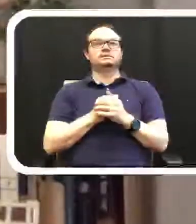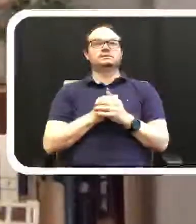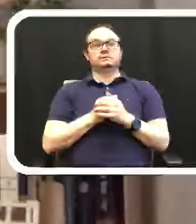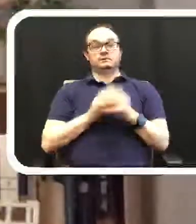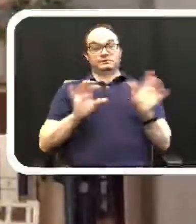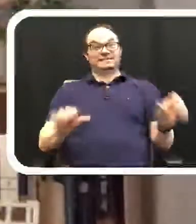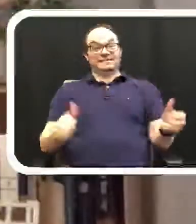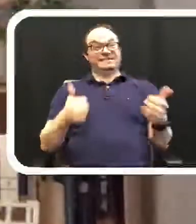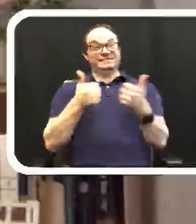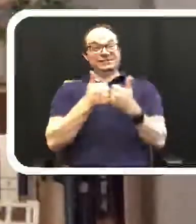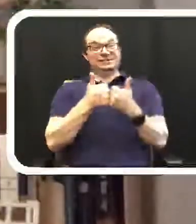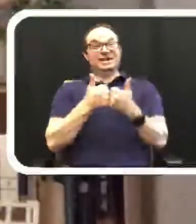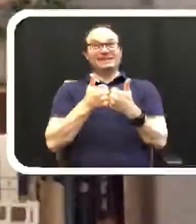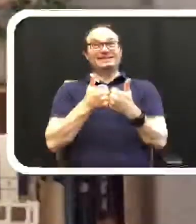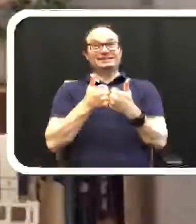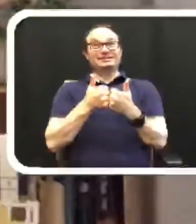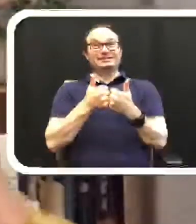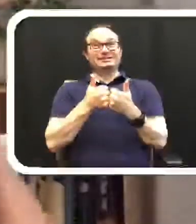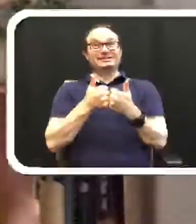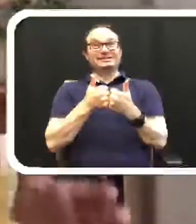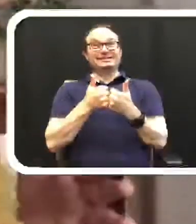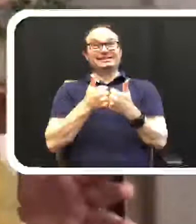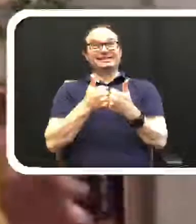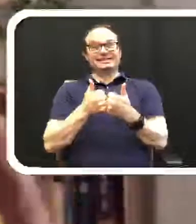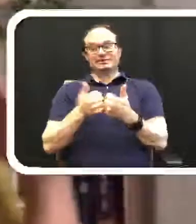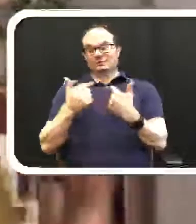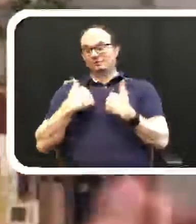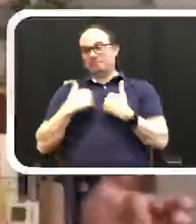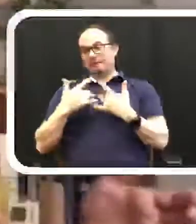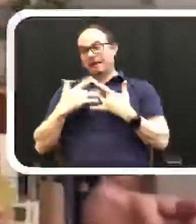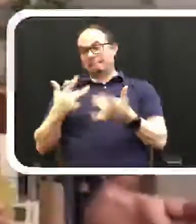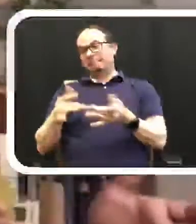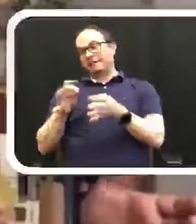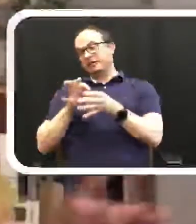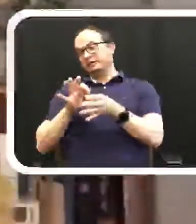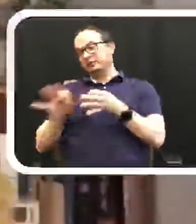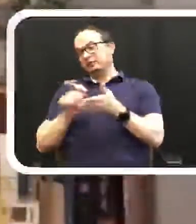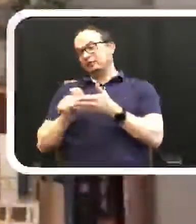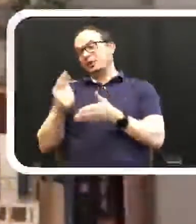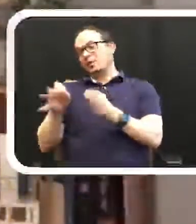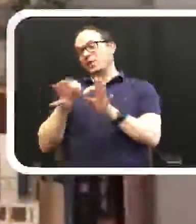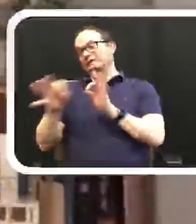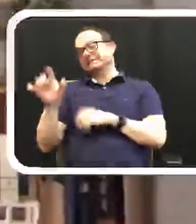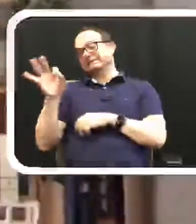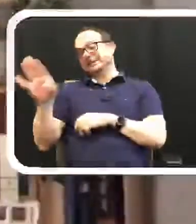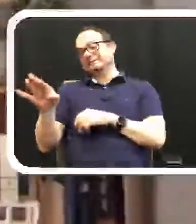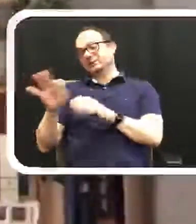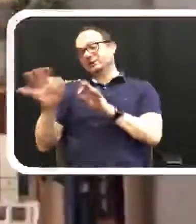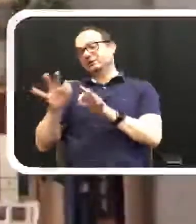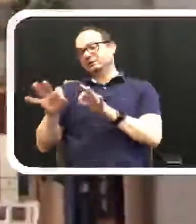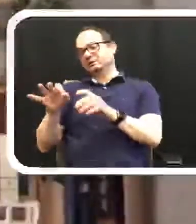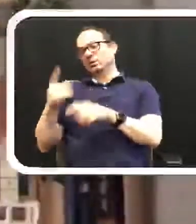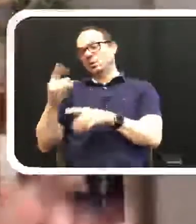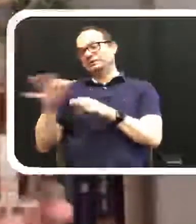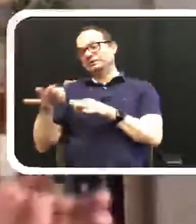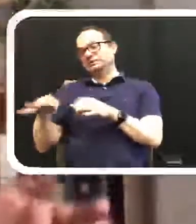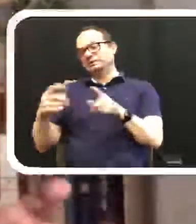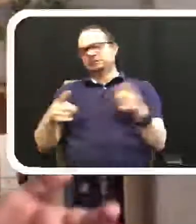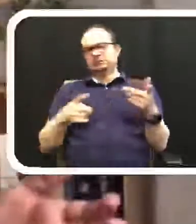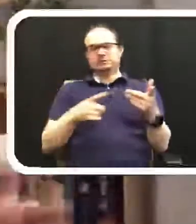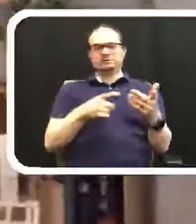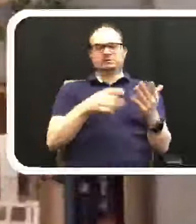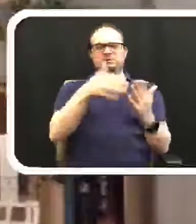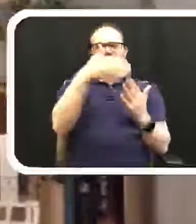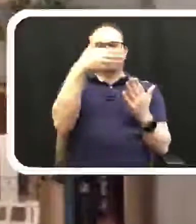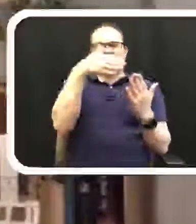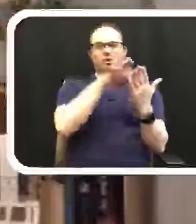it is challenging for people when they go from all I ever do is write a sentence or two on Facebook to, okay, now I have to write a cover letter for a